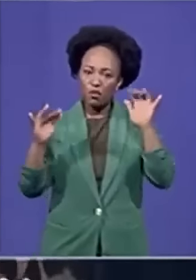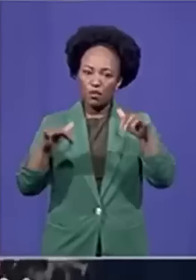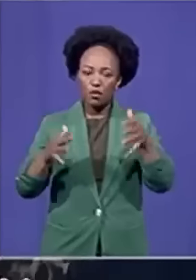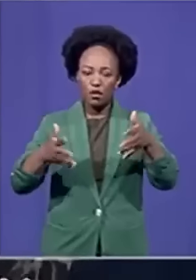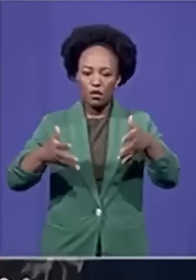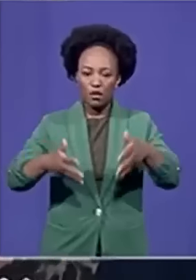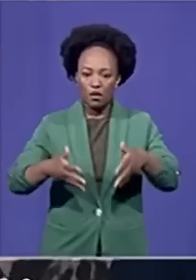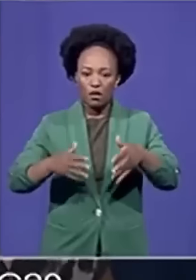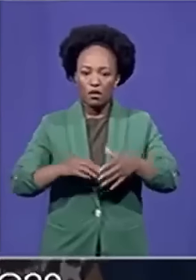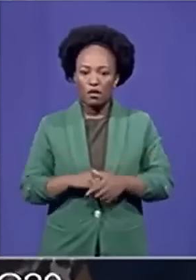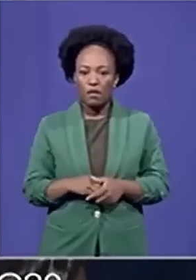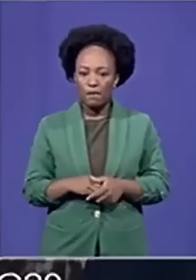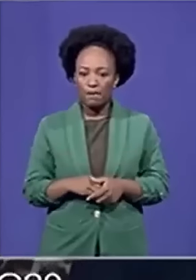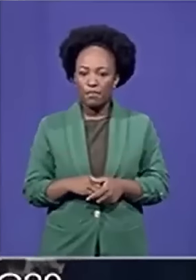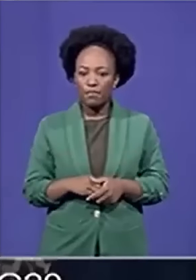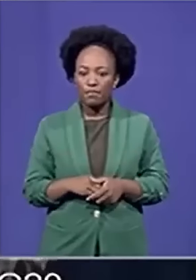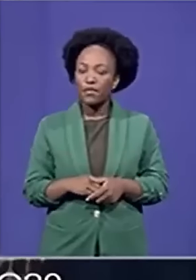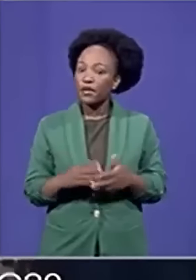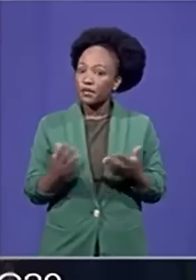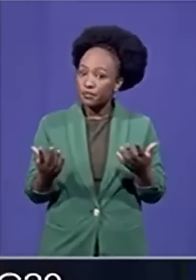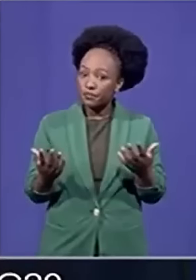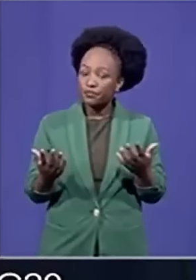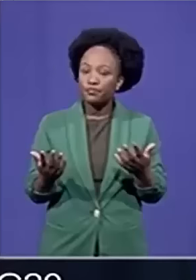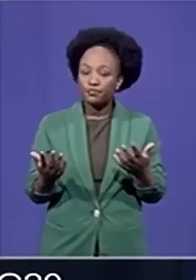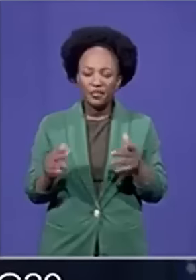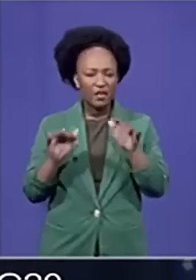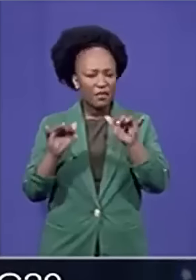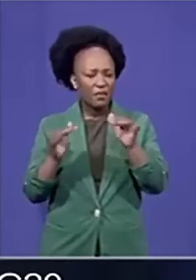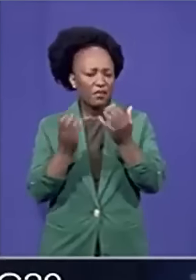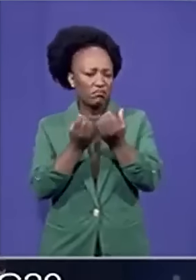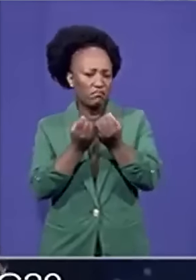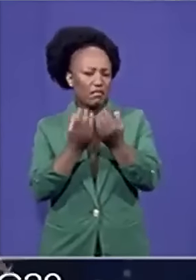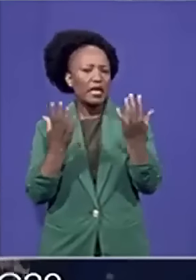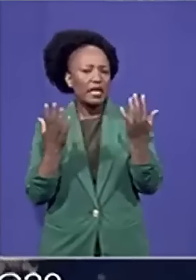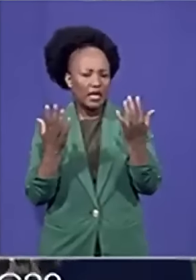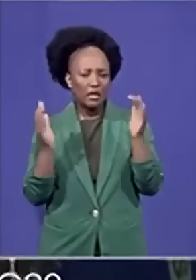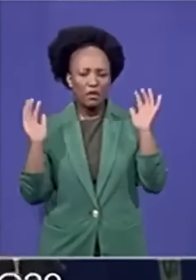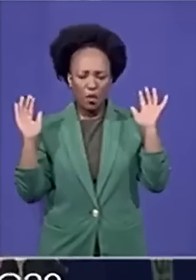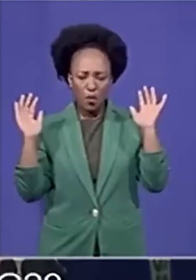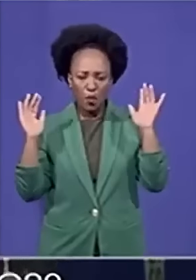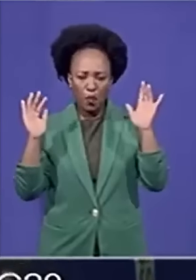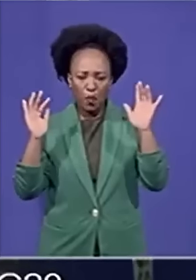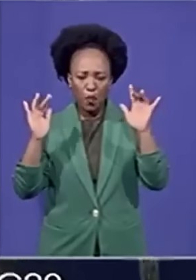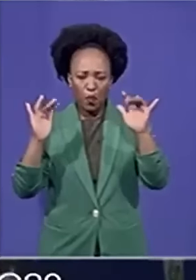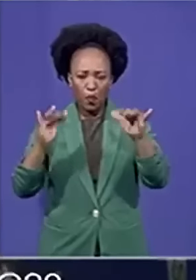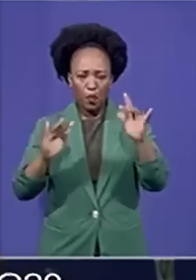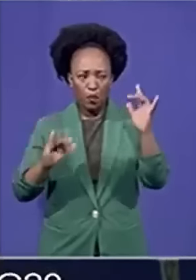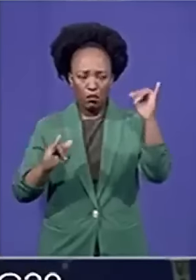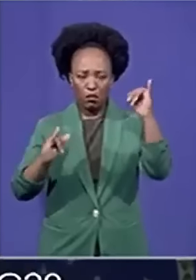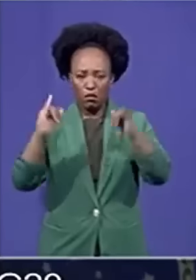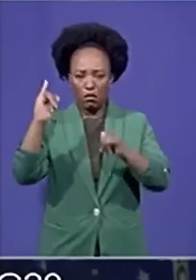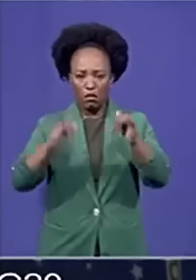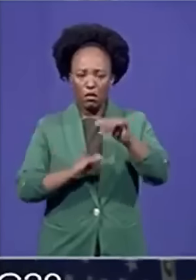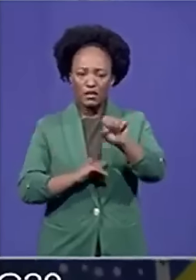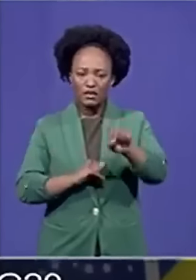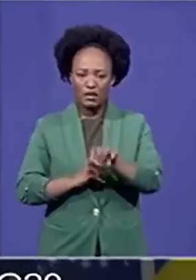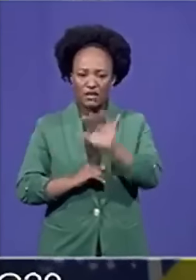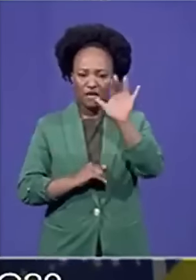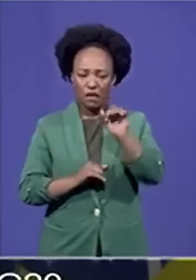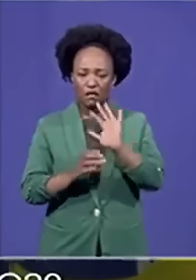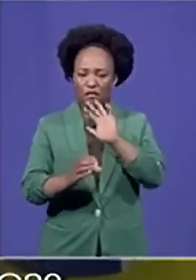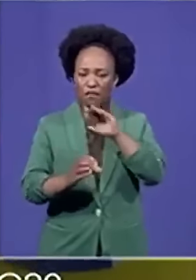teng. O ka tseba hore re lebelletse batho ba bangata hore ba tle mona Afrika Borwa ho ba karolo ya